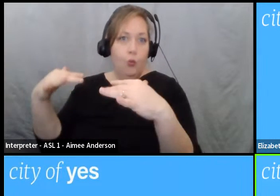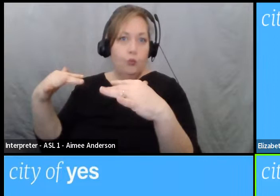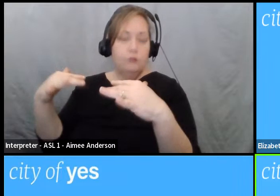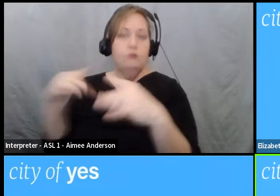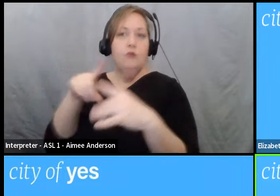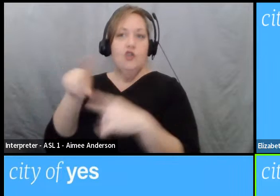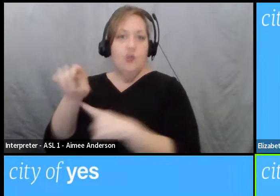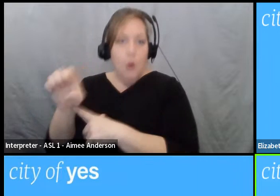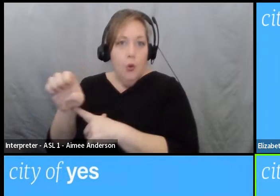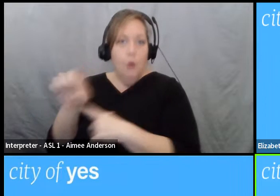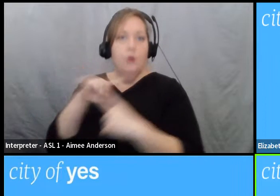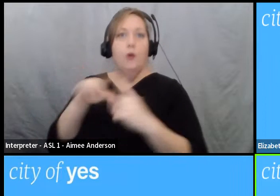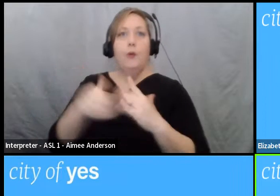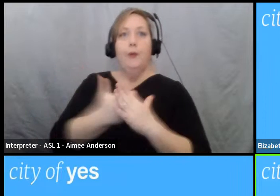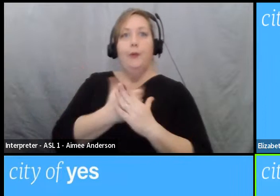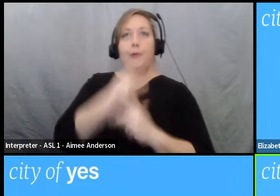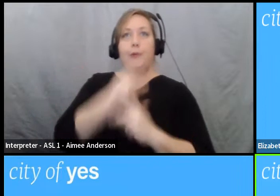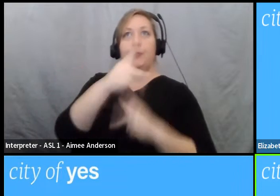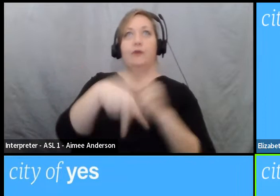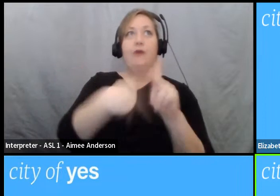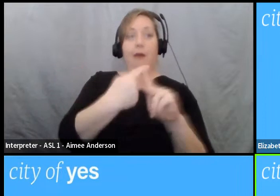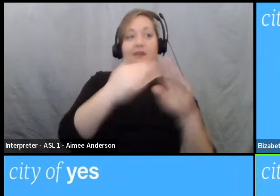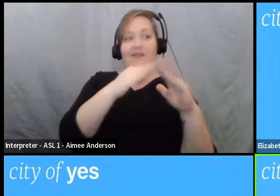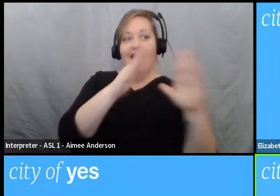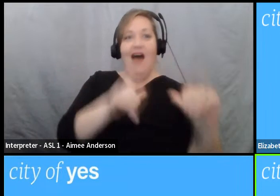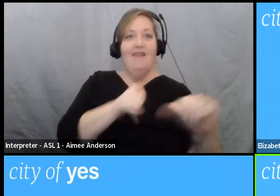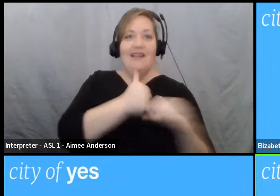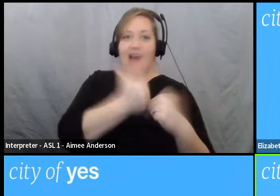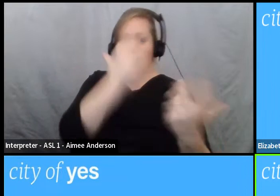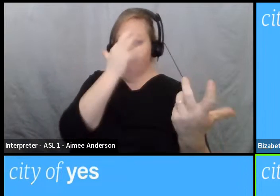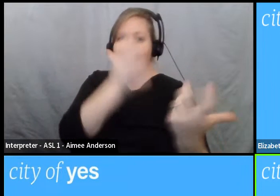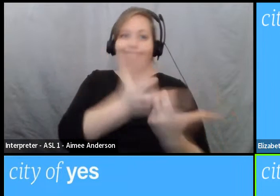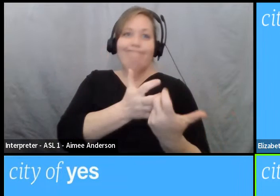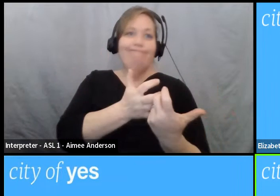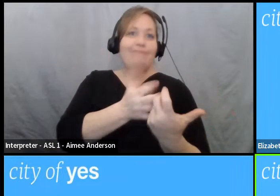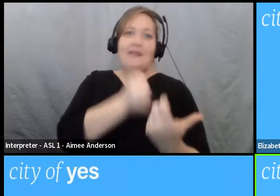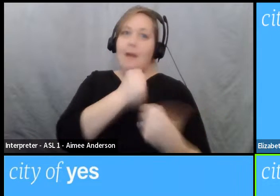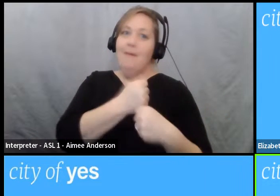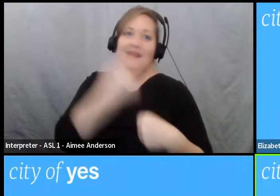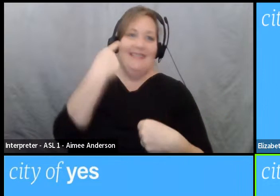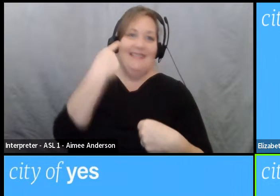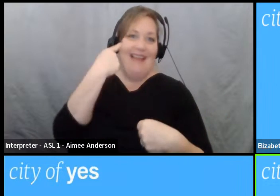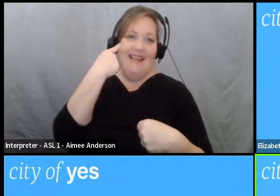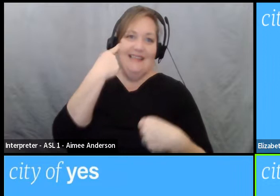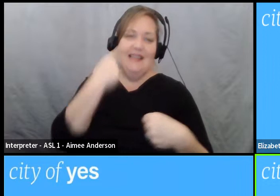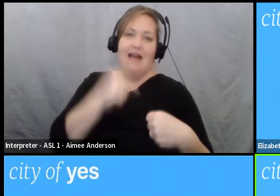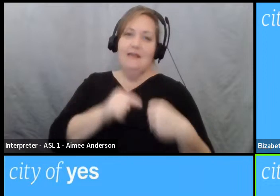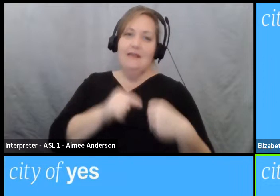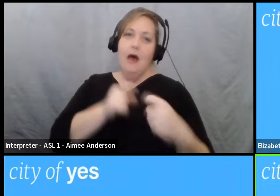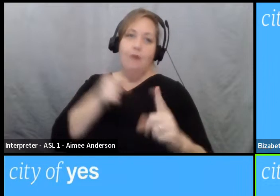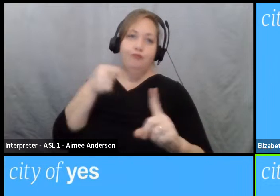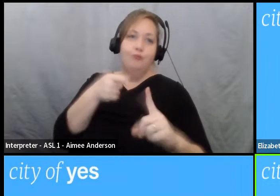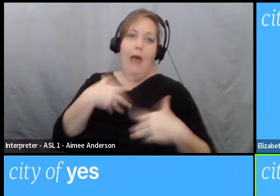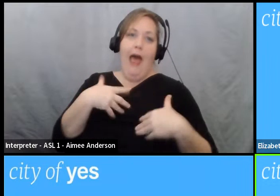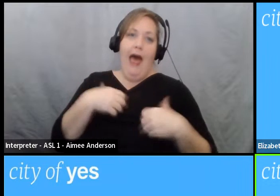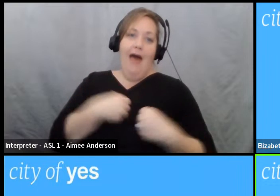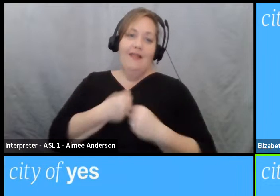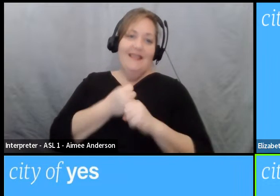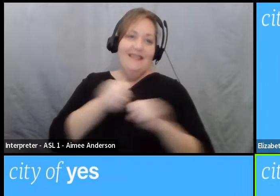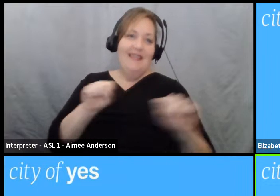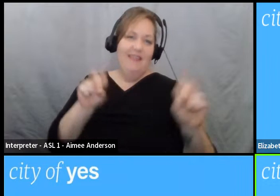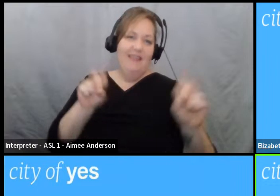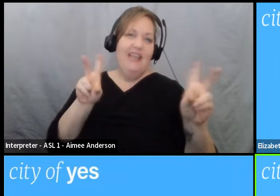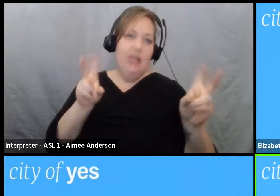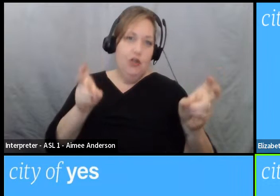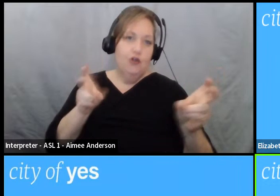new types of certain types of housing just don't make sense. And that's a baseline health and safety issue. And I can't